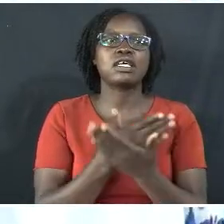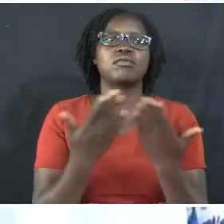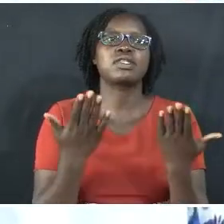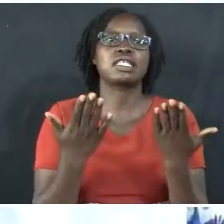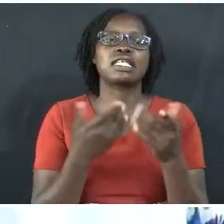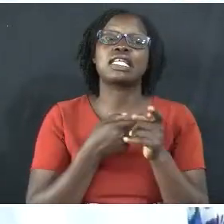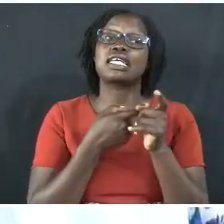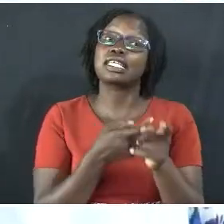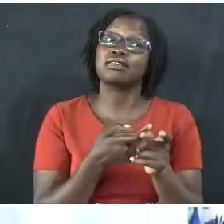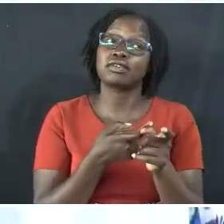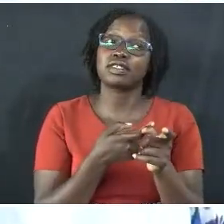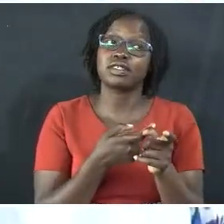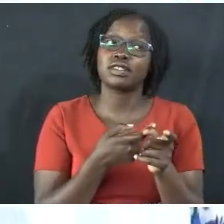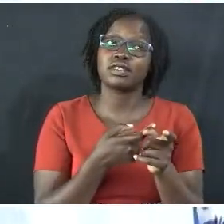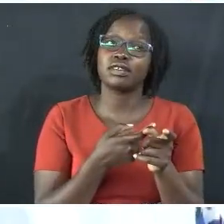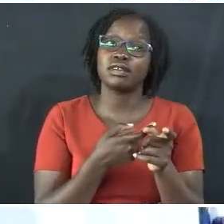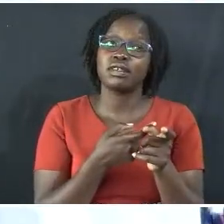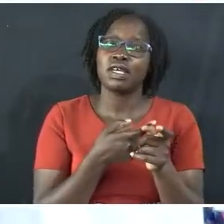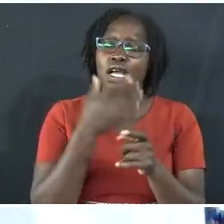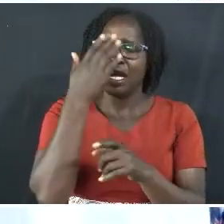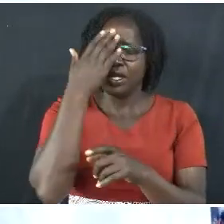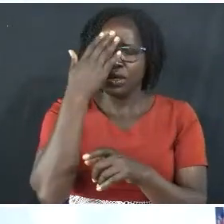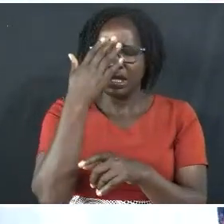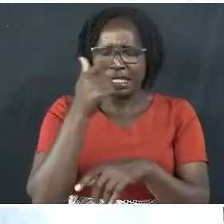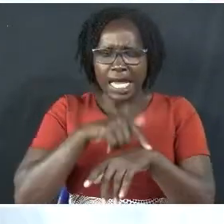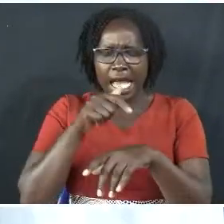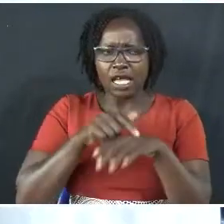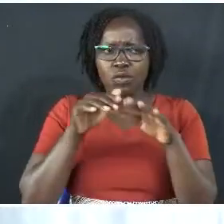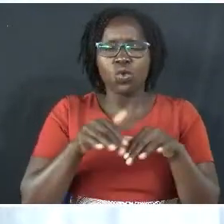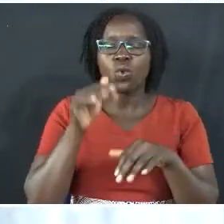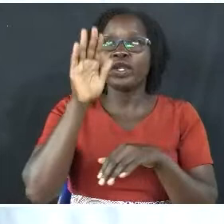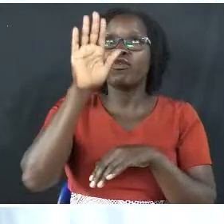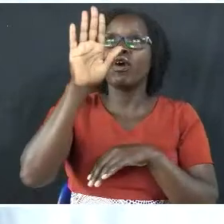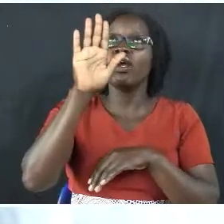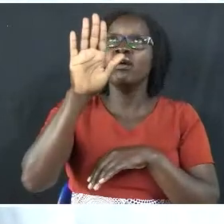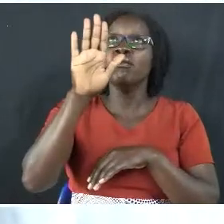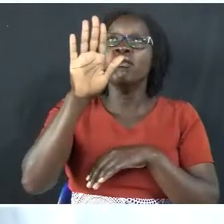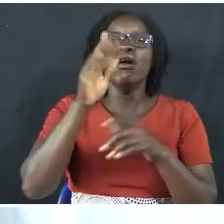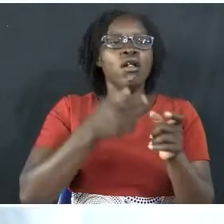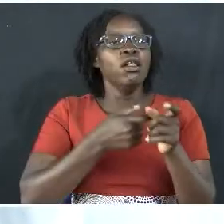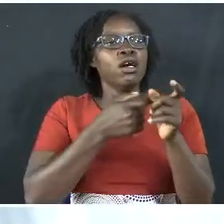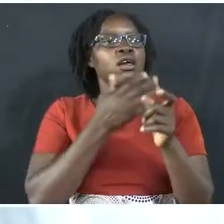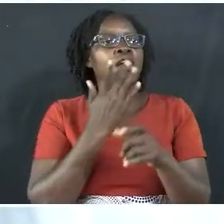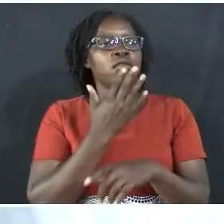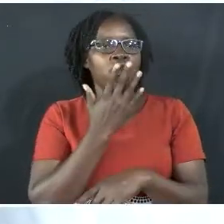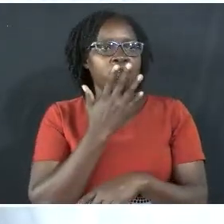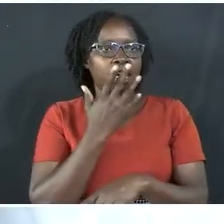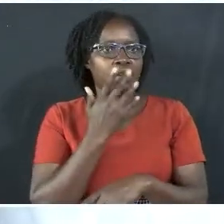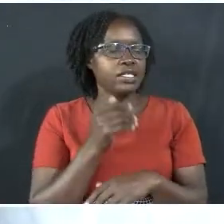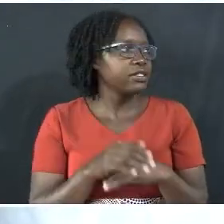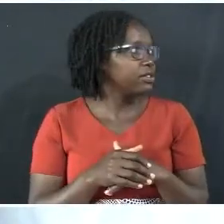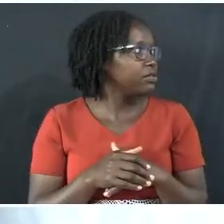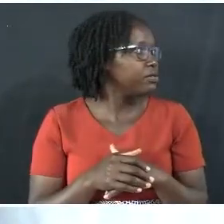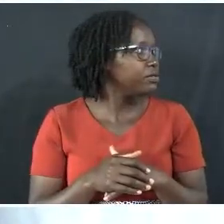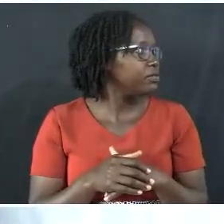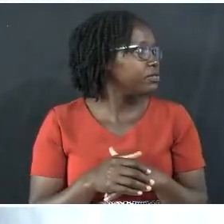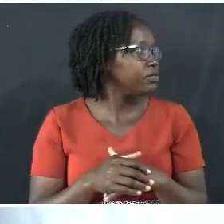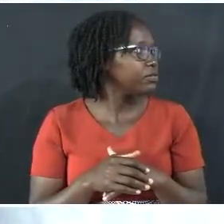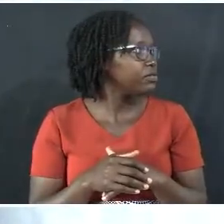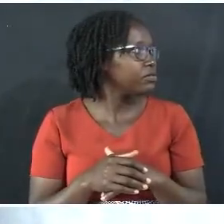a token. And while you wait for him, I want to give you roses.